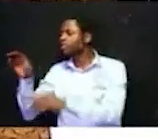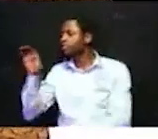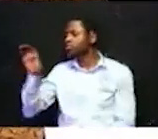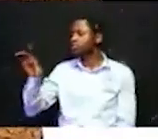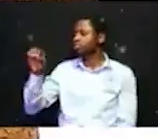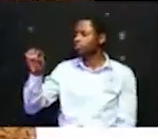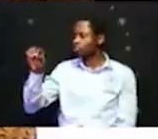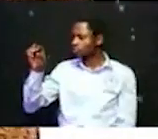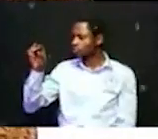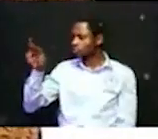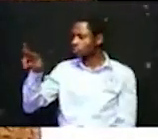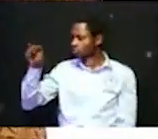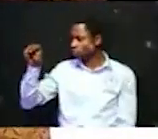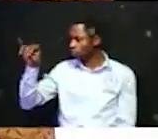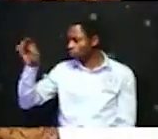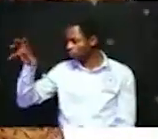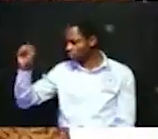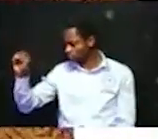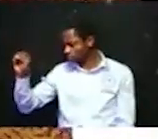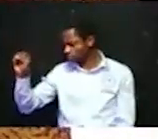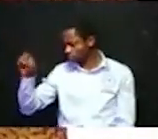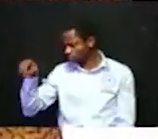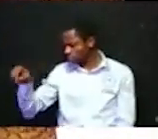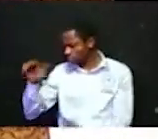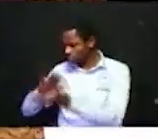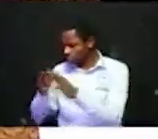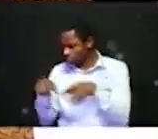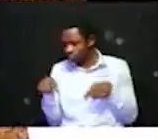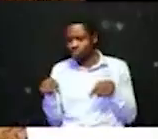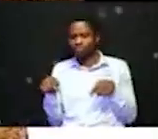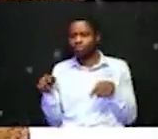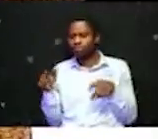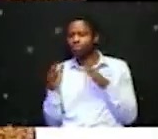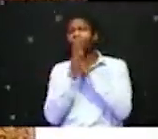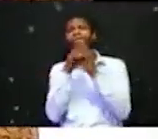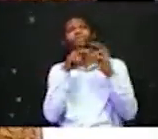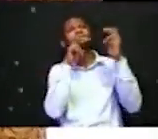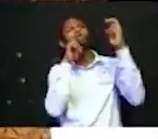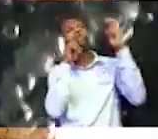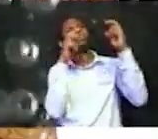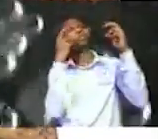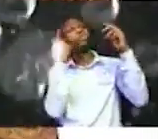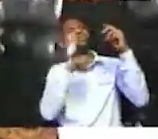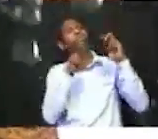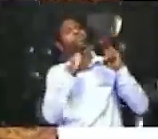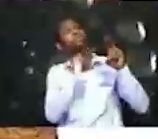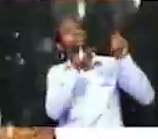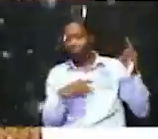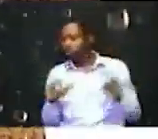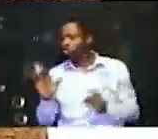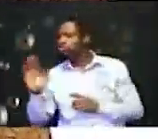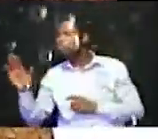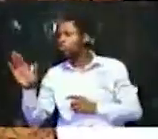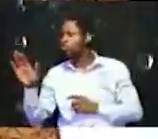fear. What is it, Lord? He asked. The angel answered, your prayers and gift to the poor have come up